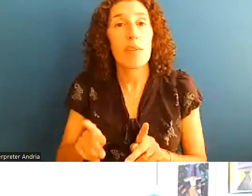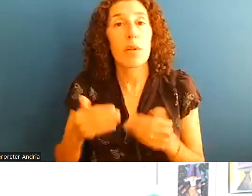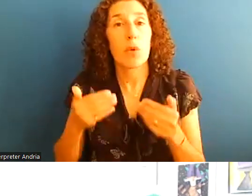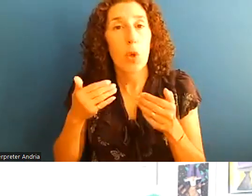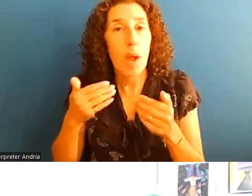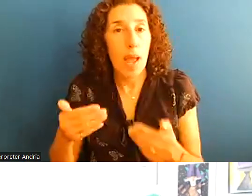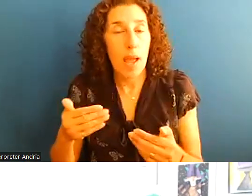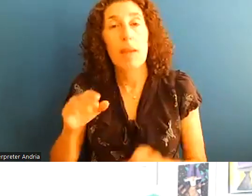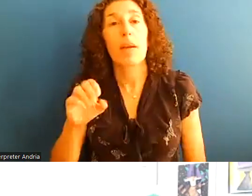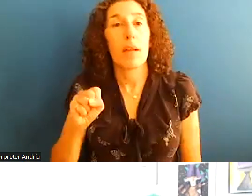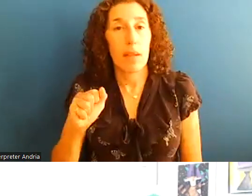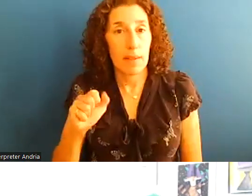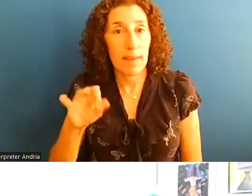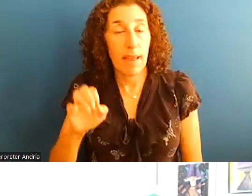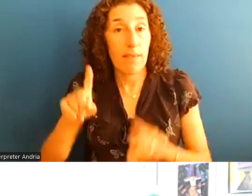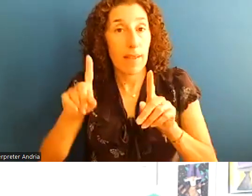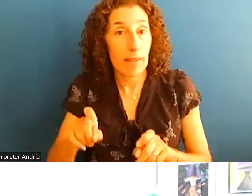Stacey in terms of the